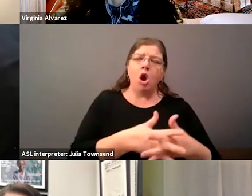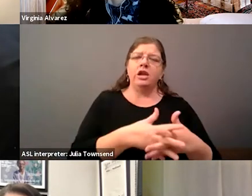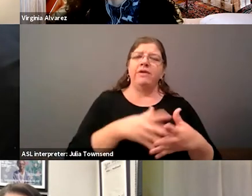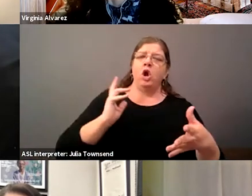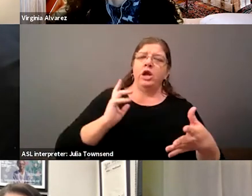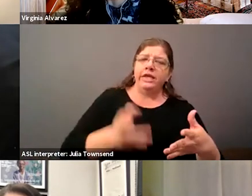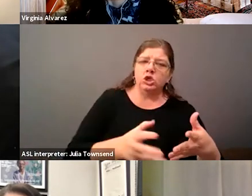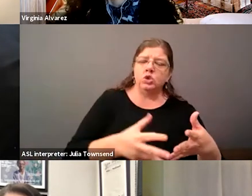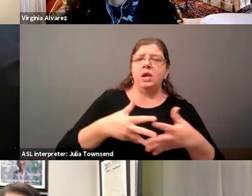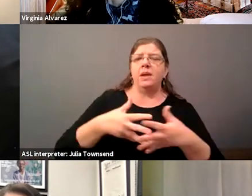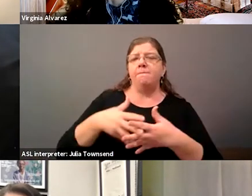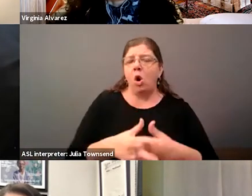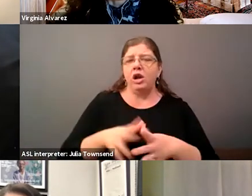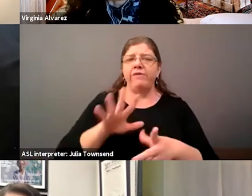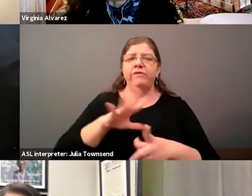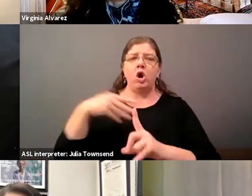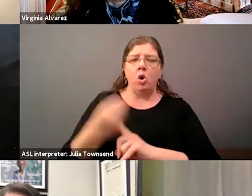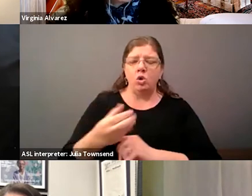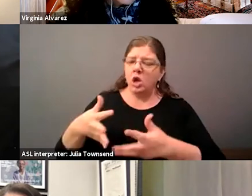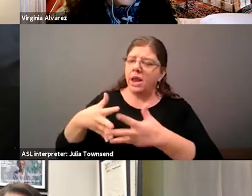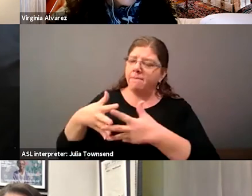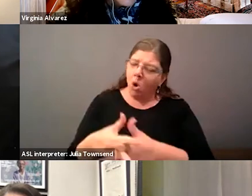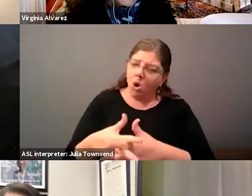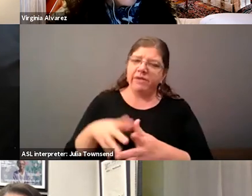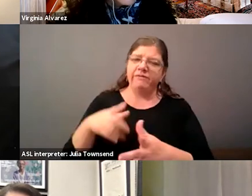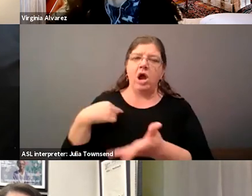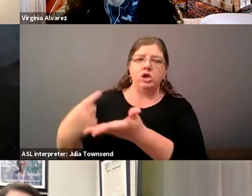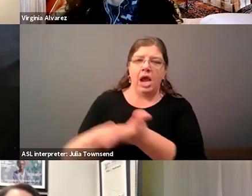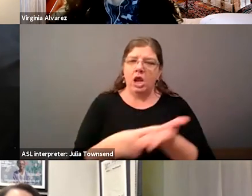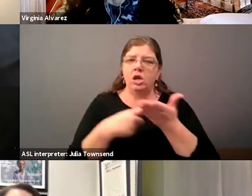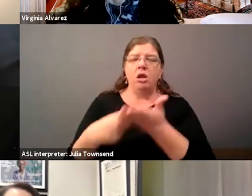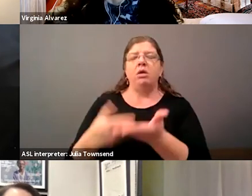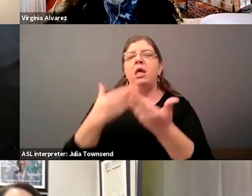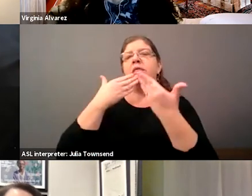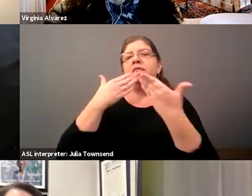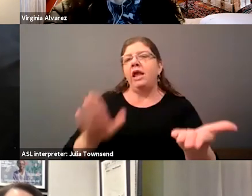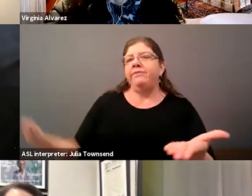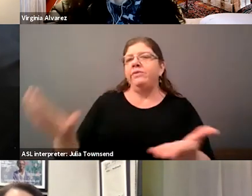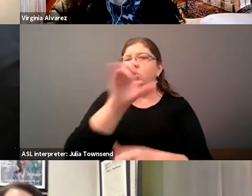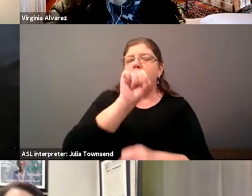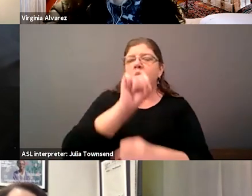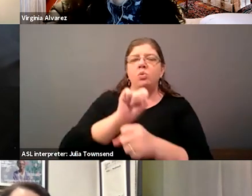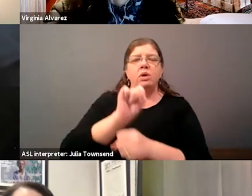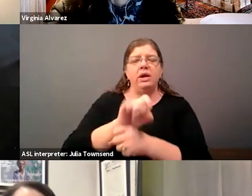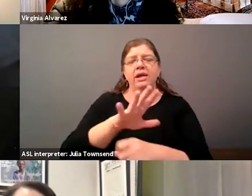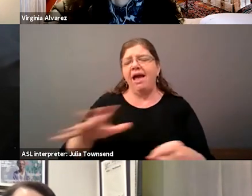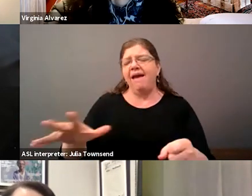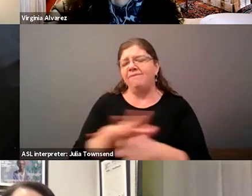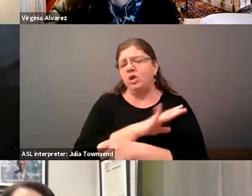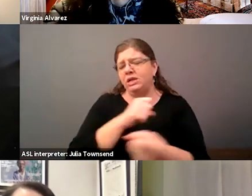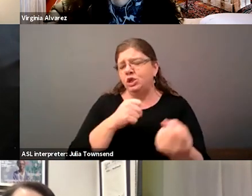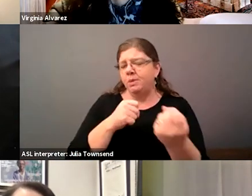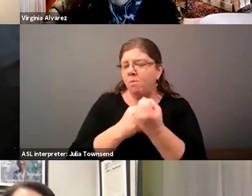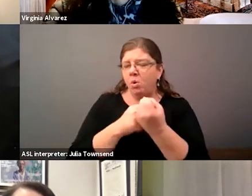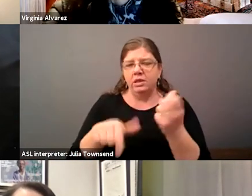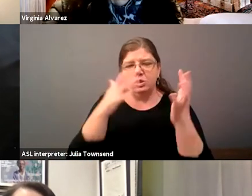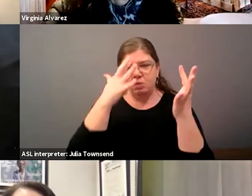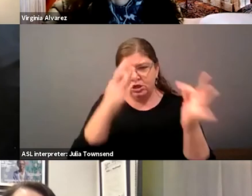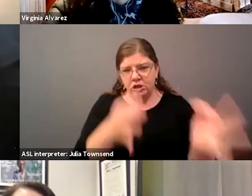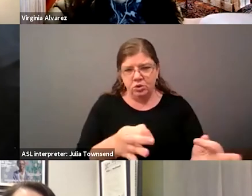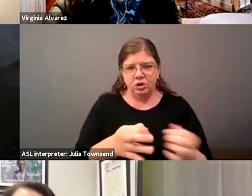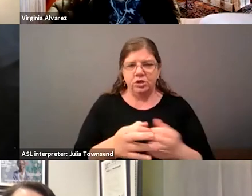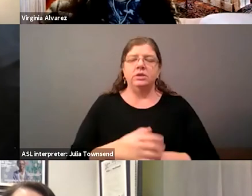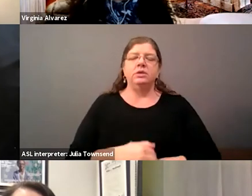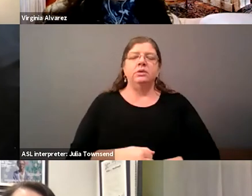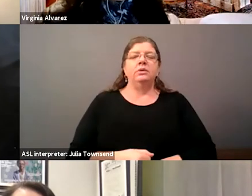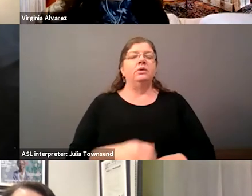part of our dialogue so thank you for all your work and i 100 support this resolution wonderful